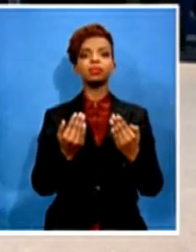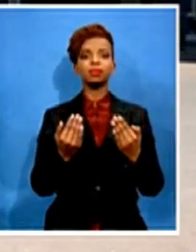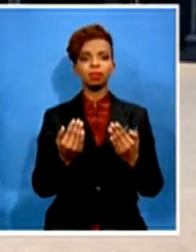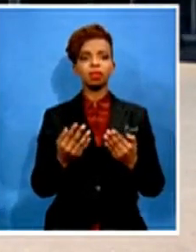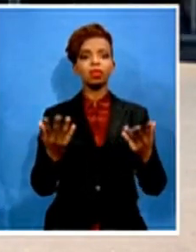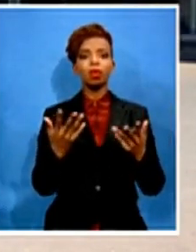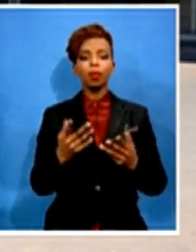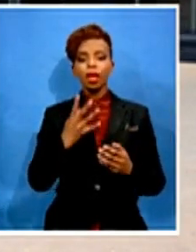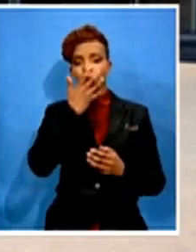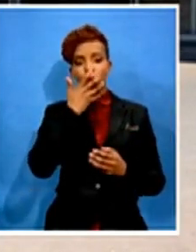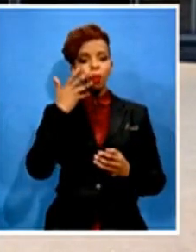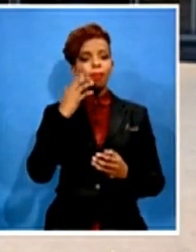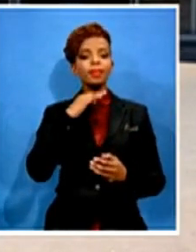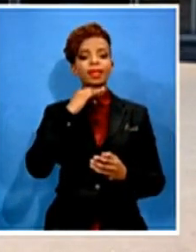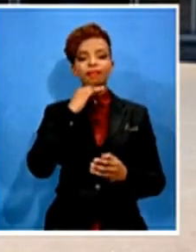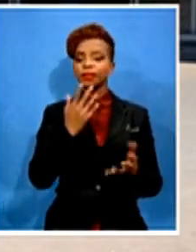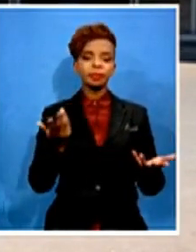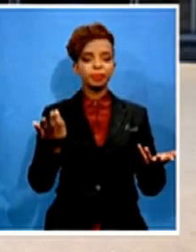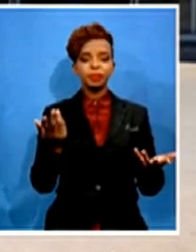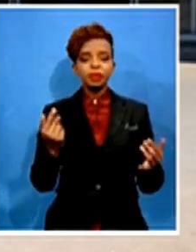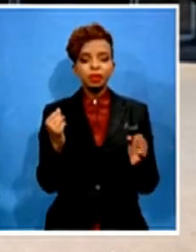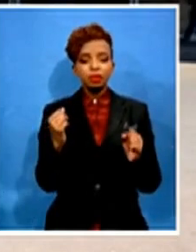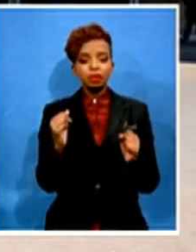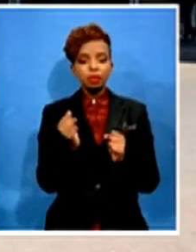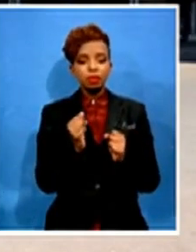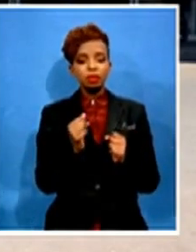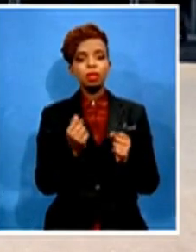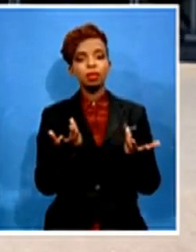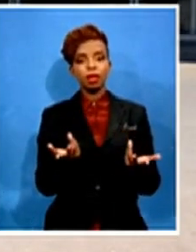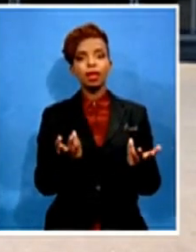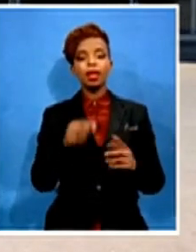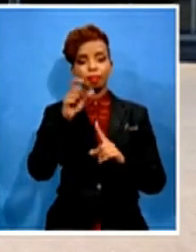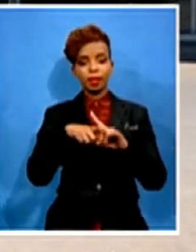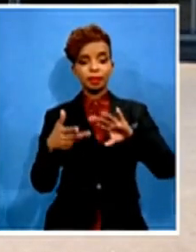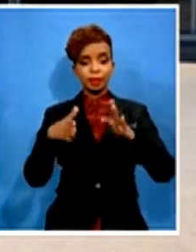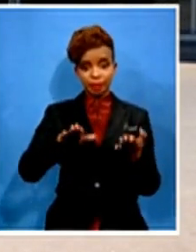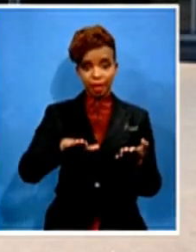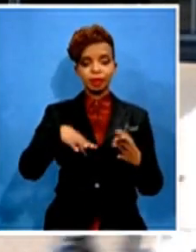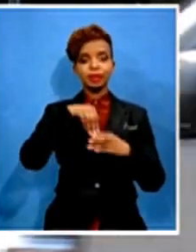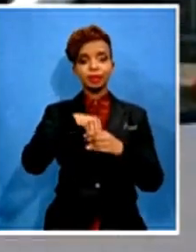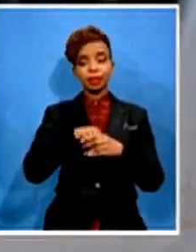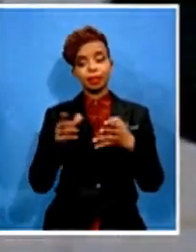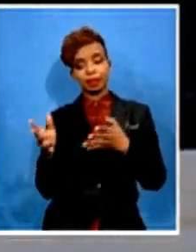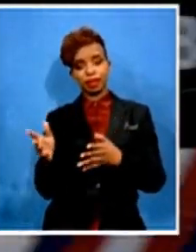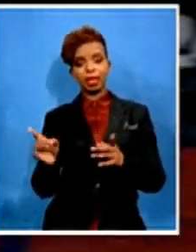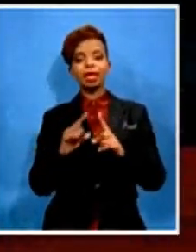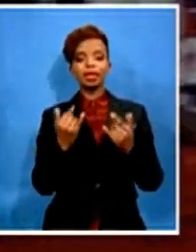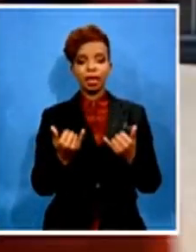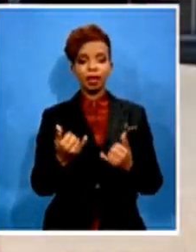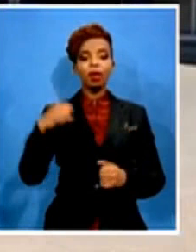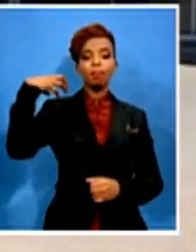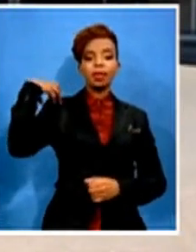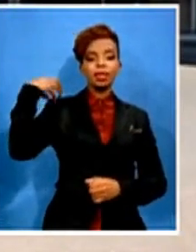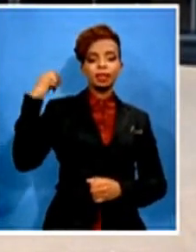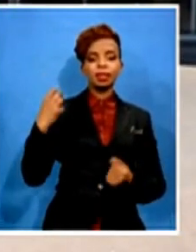maintained inside that ward, and the patient then died inside that ward. And then the minister has come to this hospital